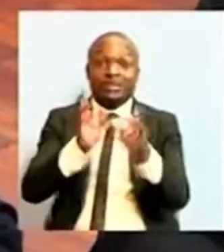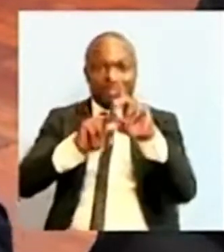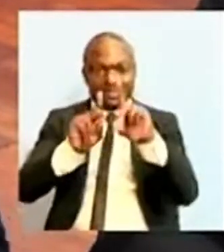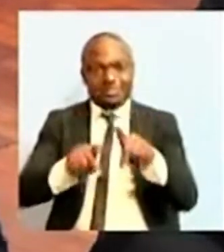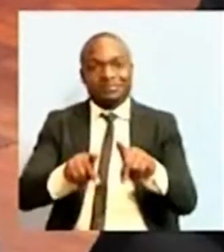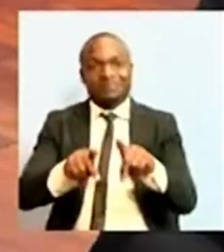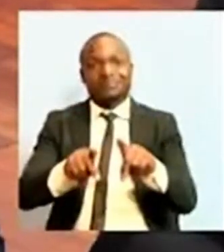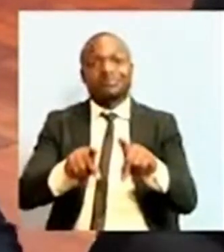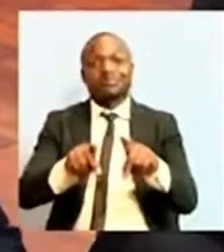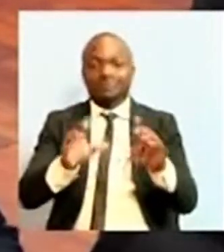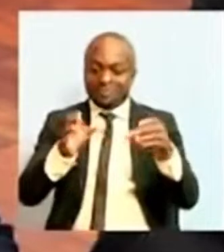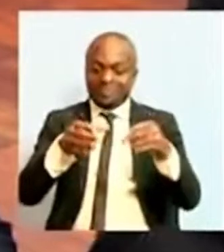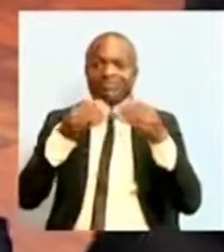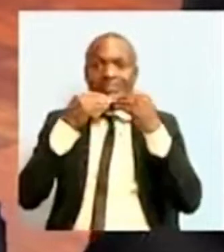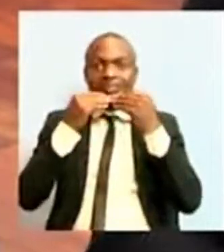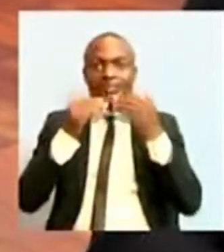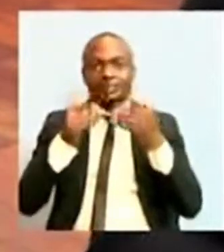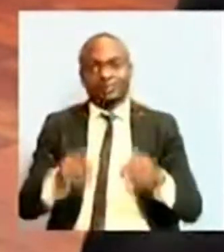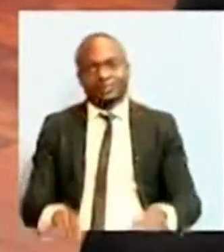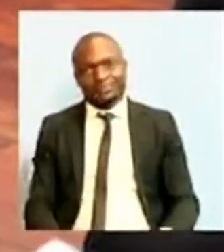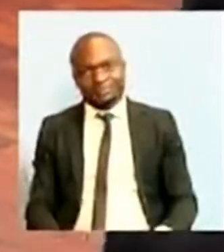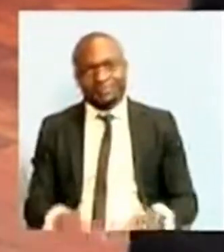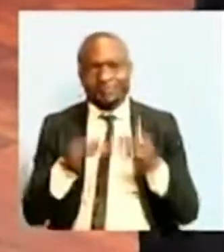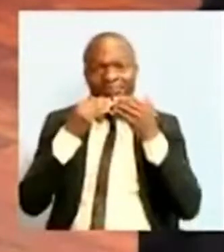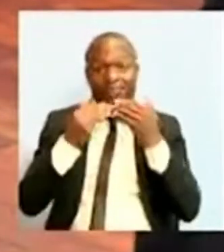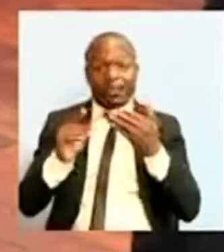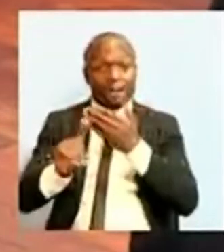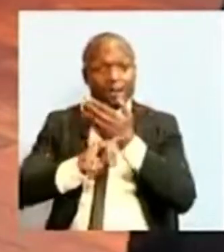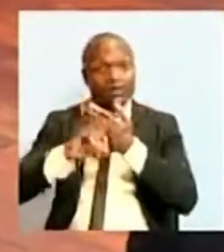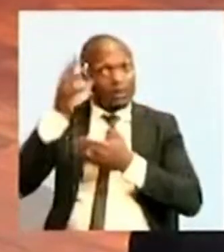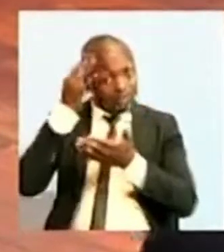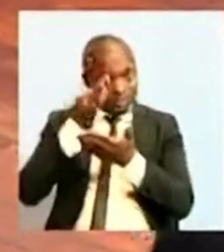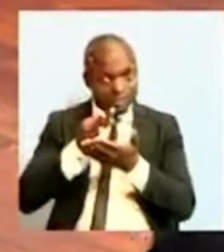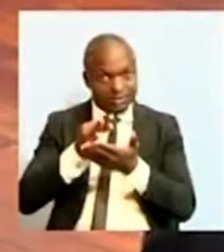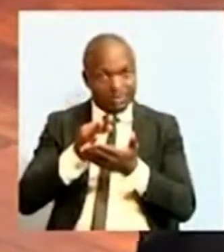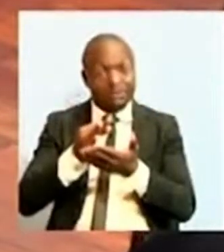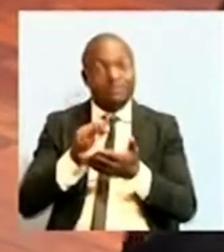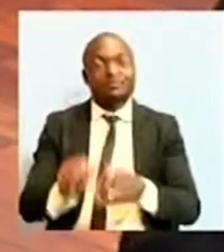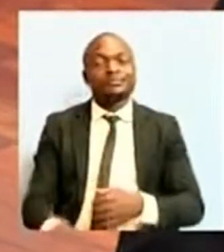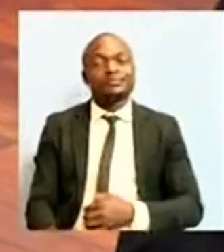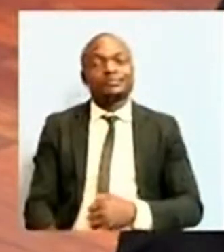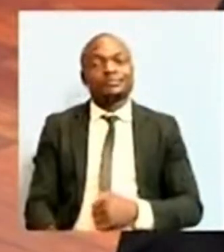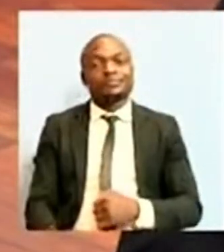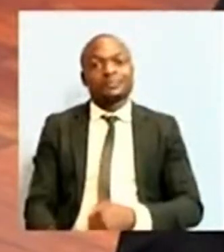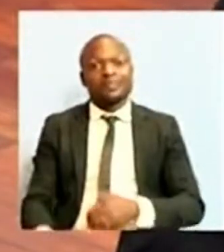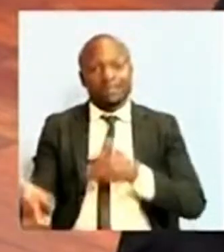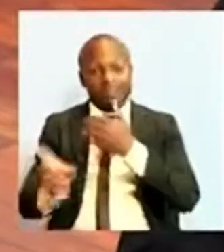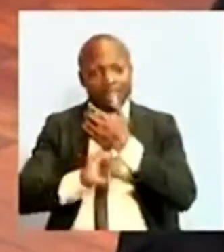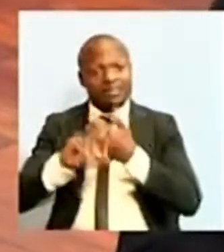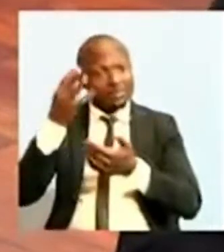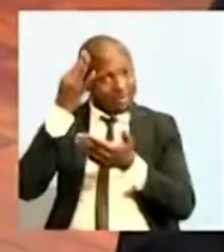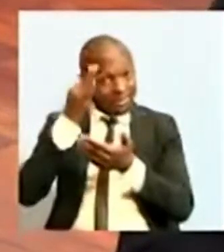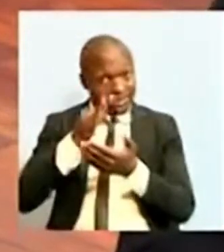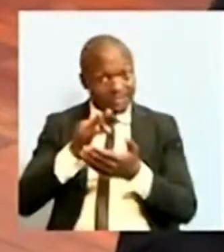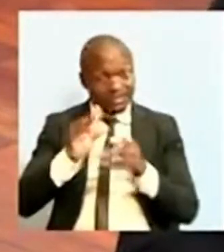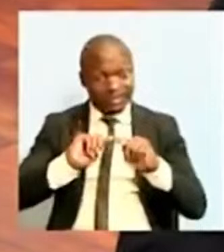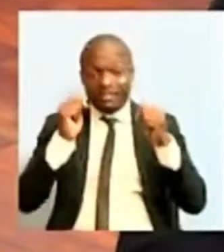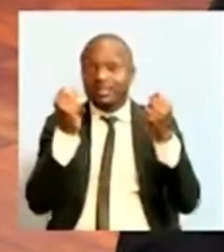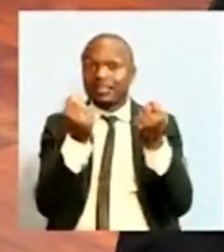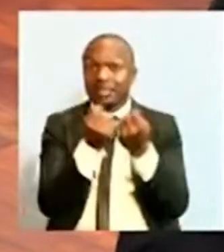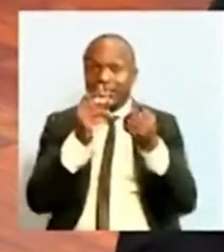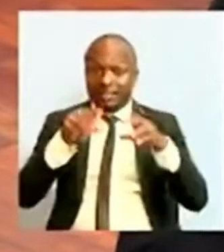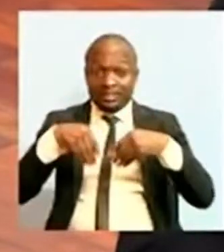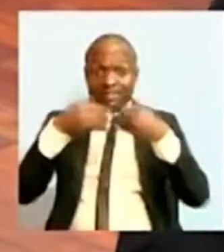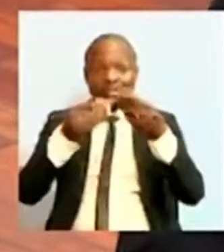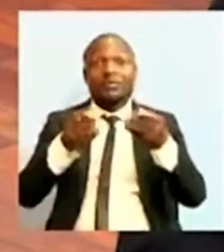esteemed committee. Thank you. Thank you, Town Clerk. I believe that the Town Clerk and their team have provided